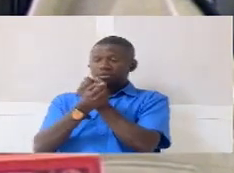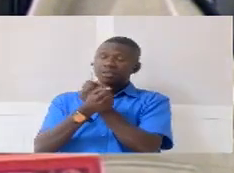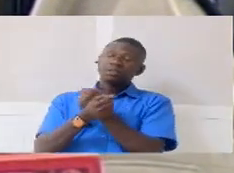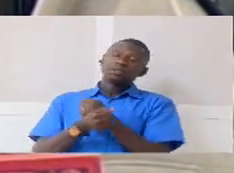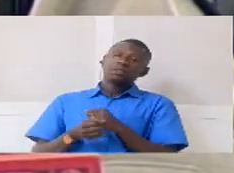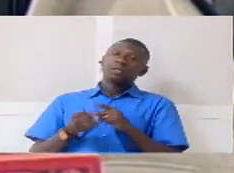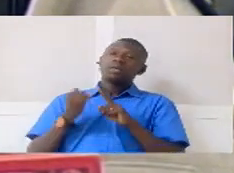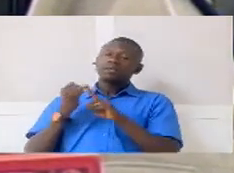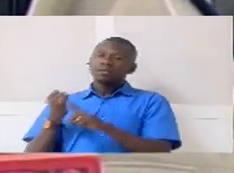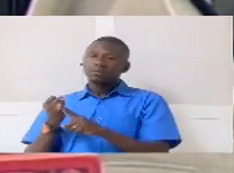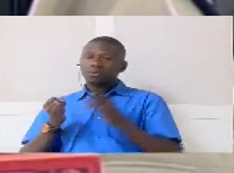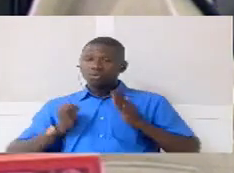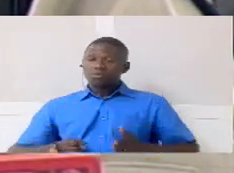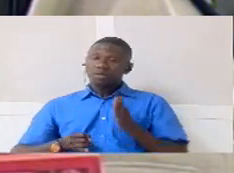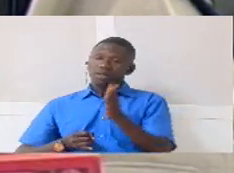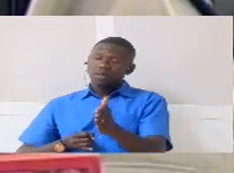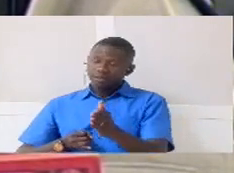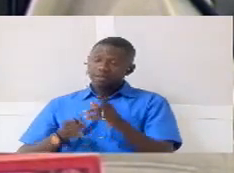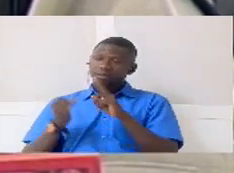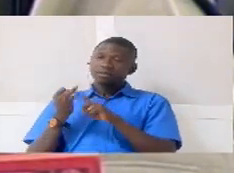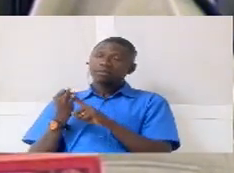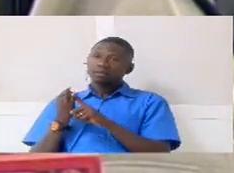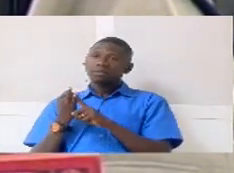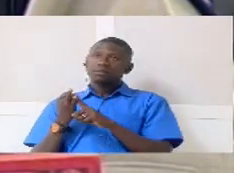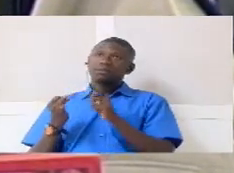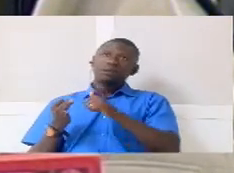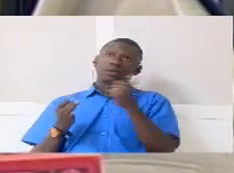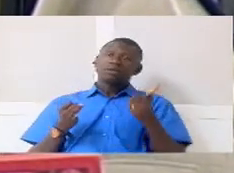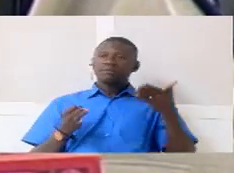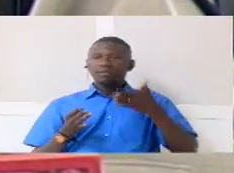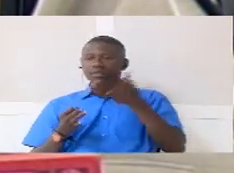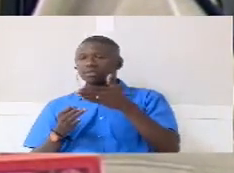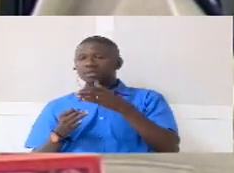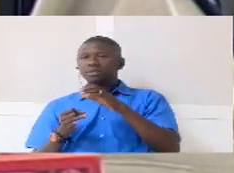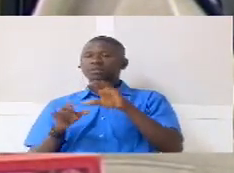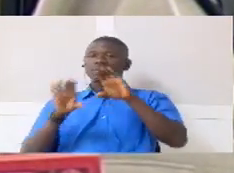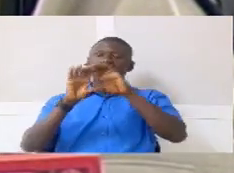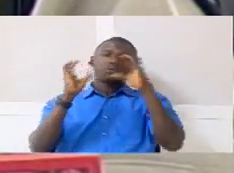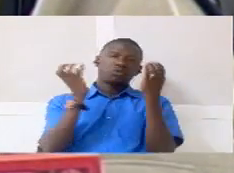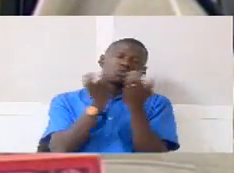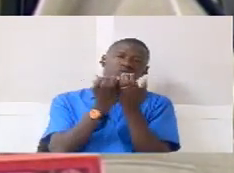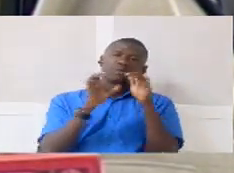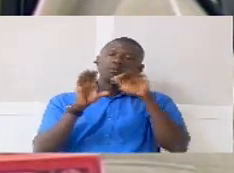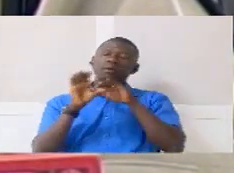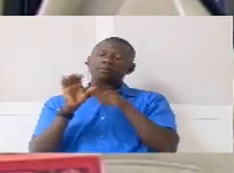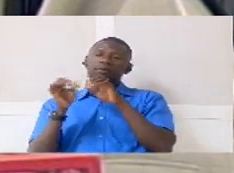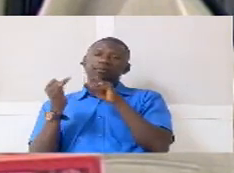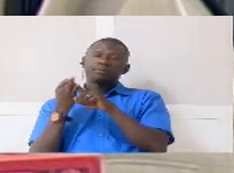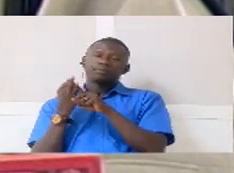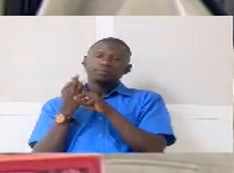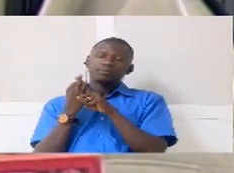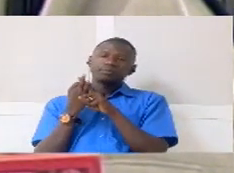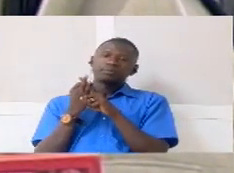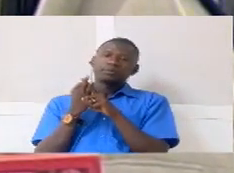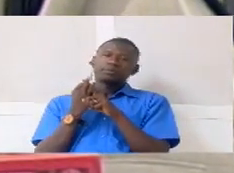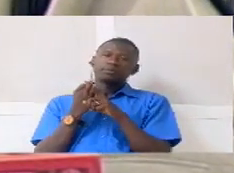human rights and even a visiting committee, like the human rights and the visiting committee.